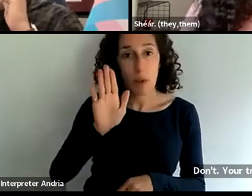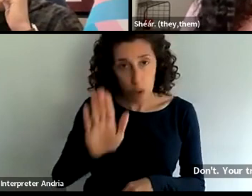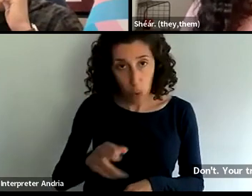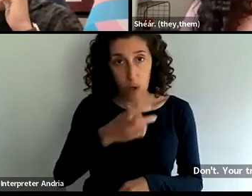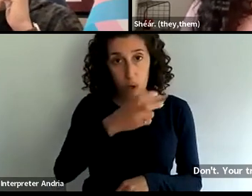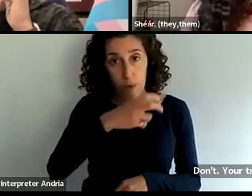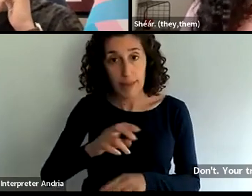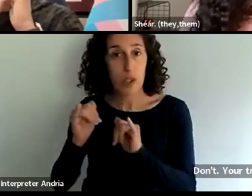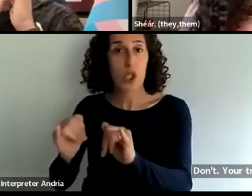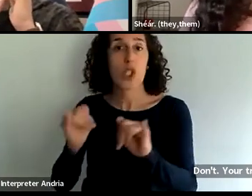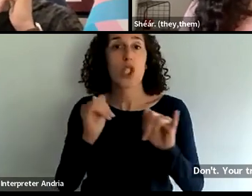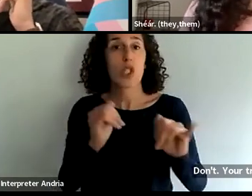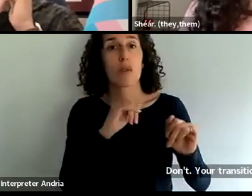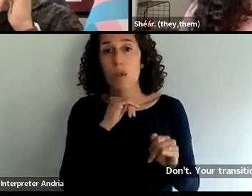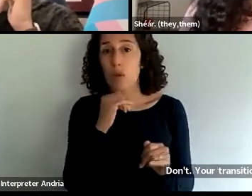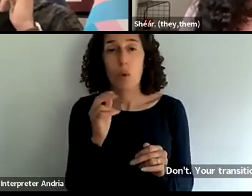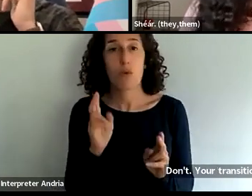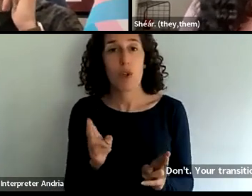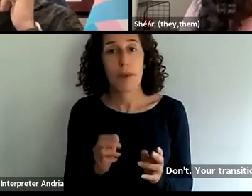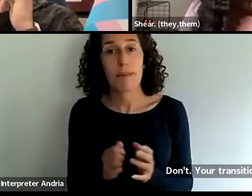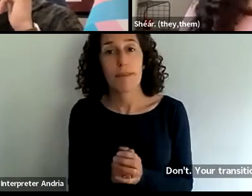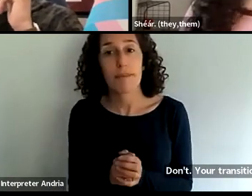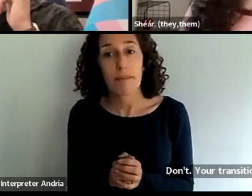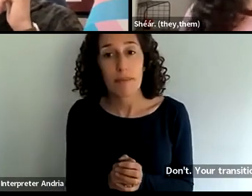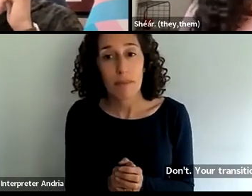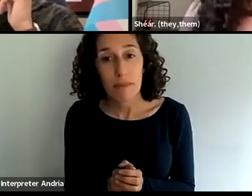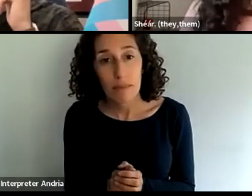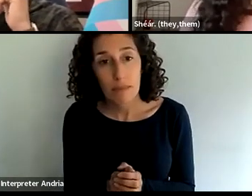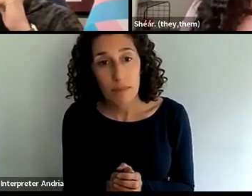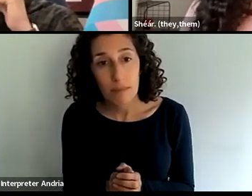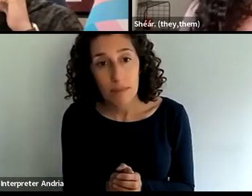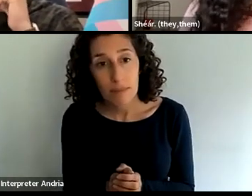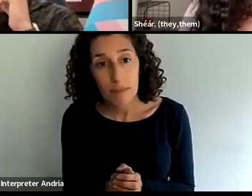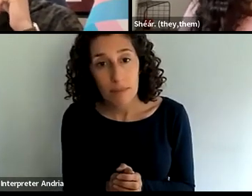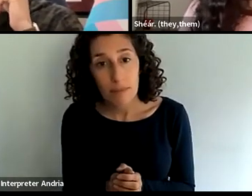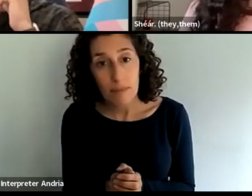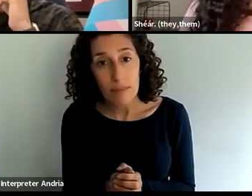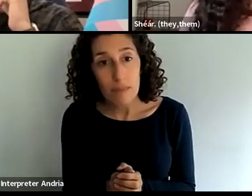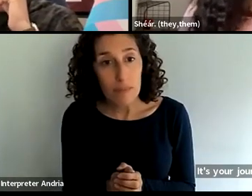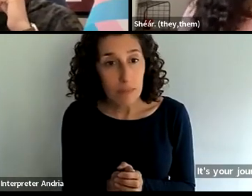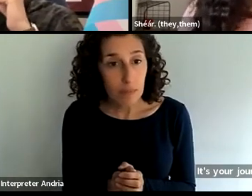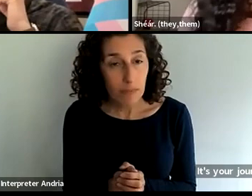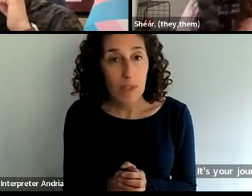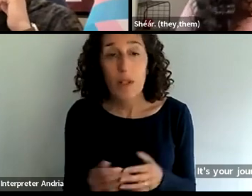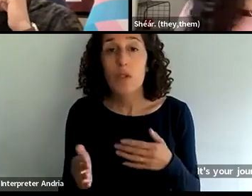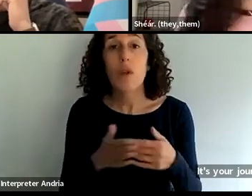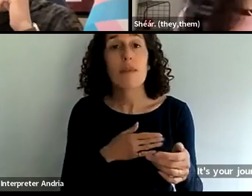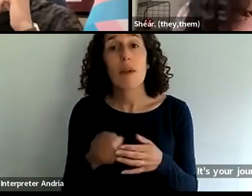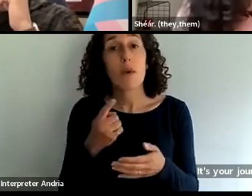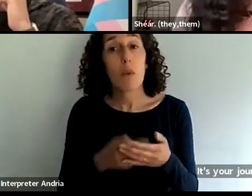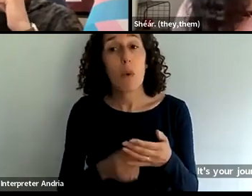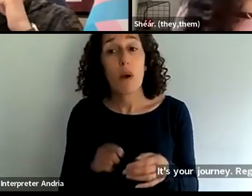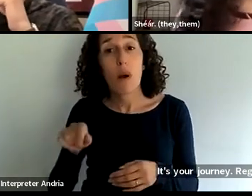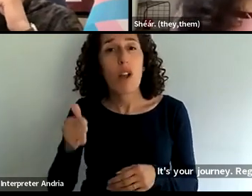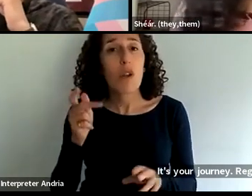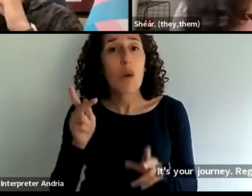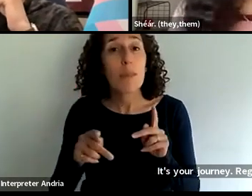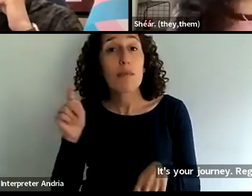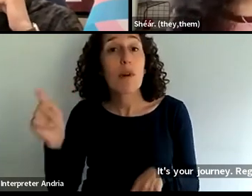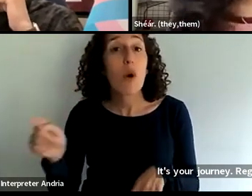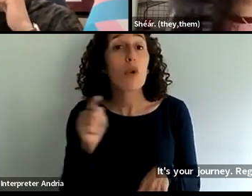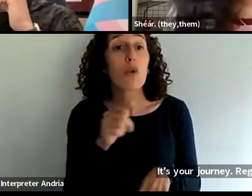journey. Regardless of what the next person is doing down the block or at the club or on the pier or at the